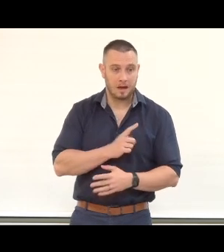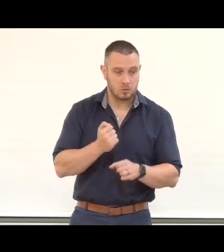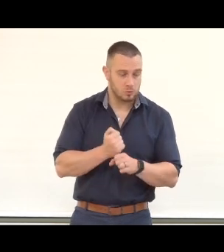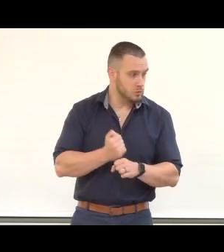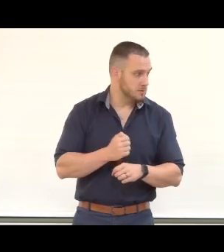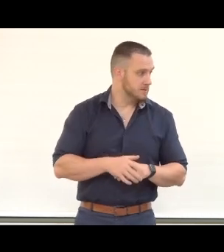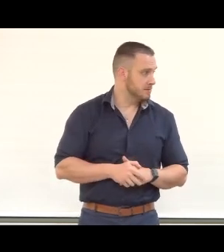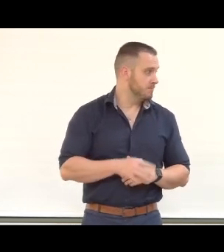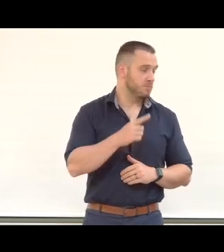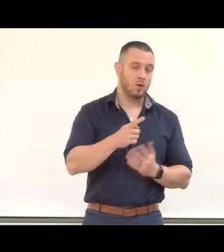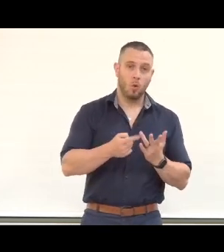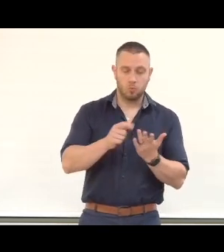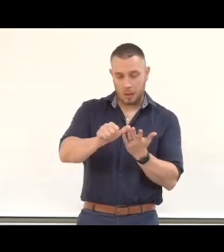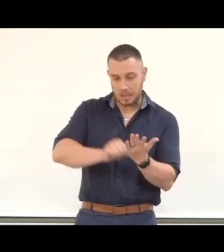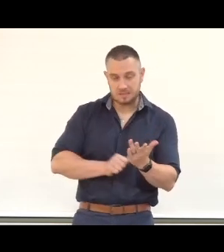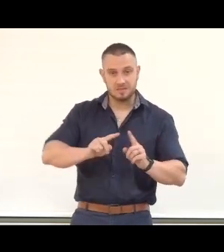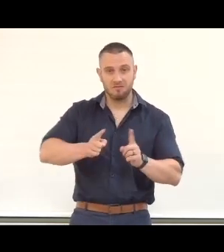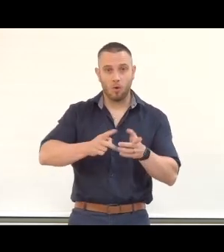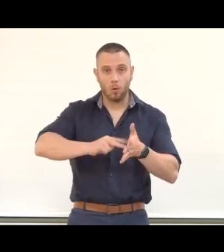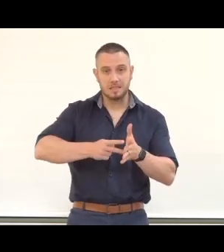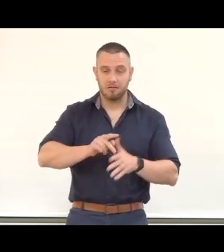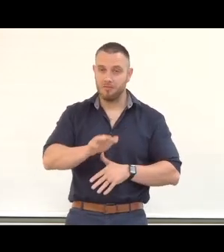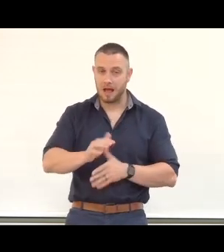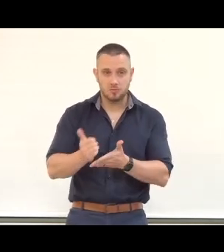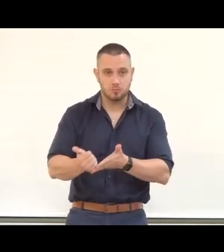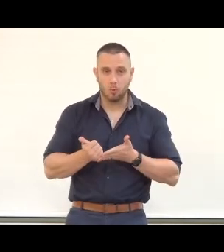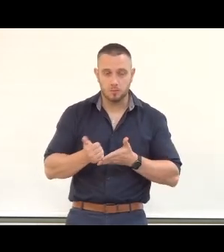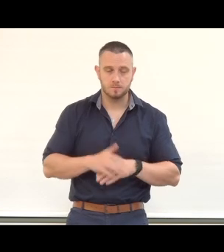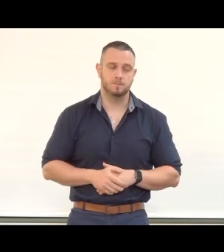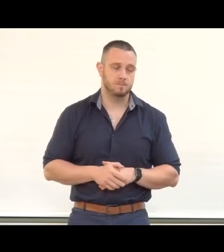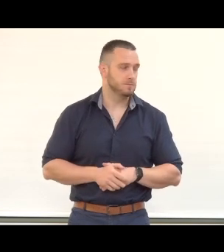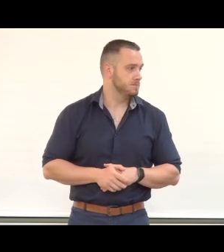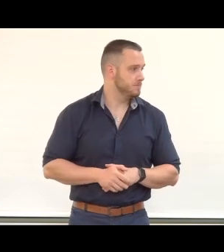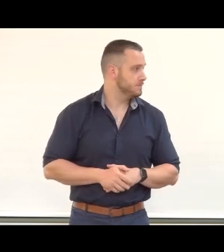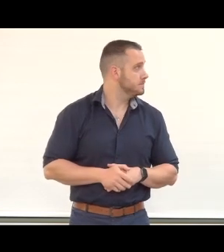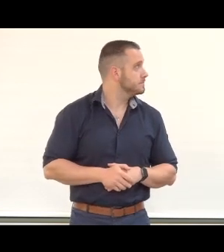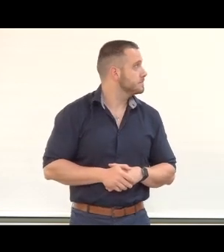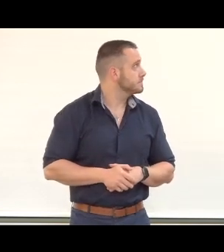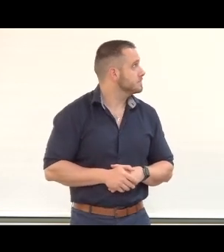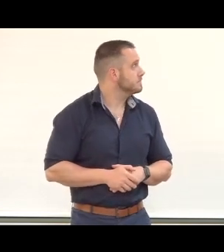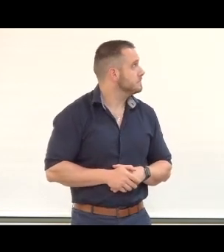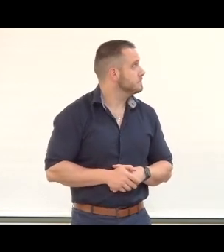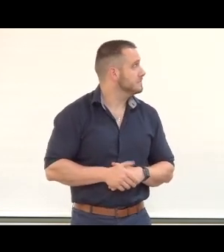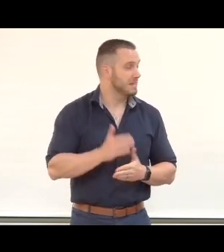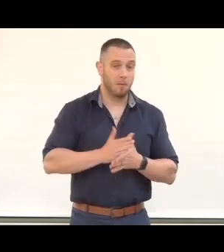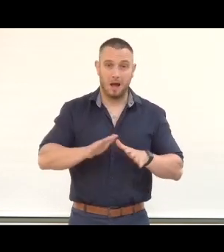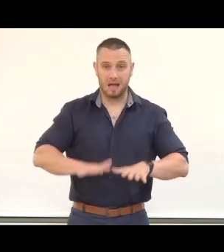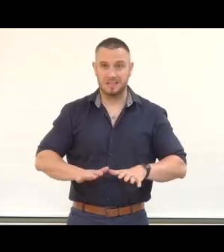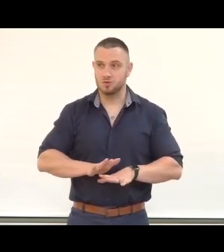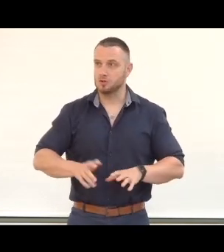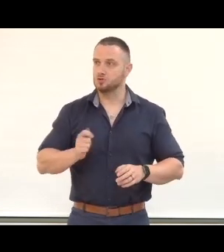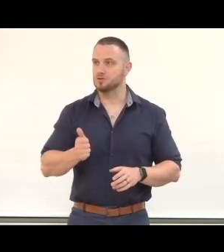that a list of all organizations that are there support this movement, that analog research is not just playing